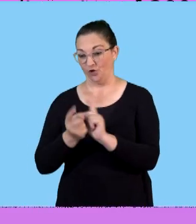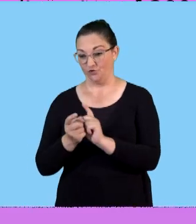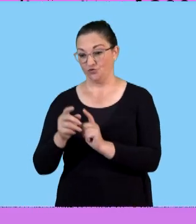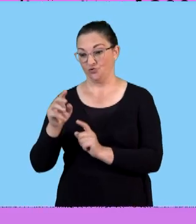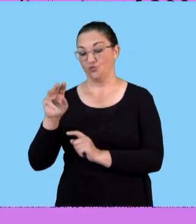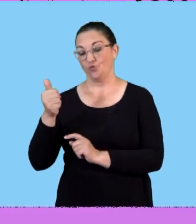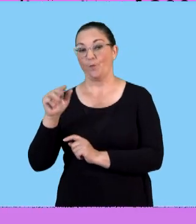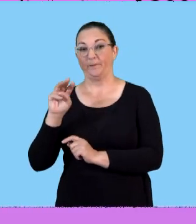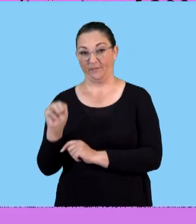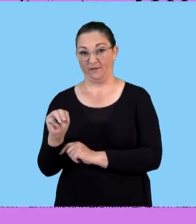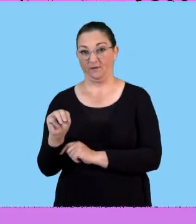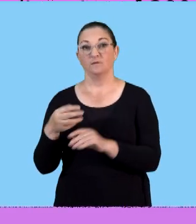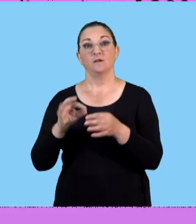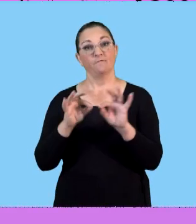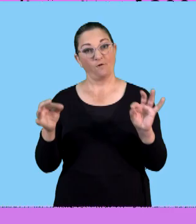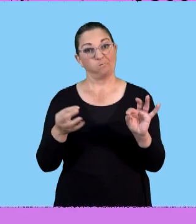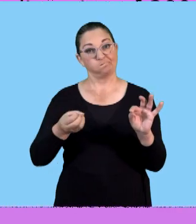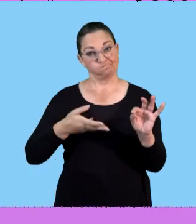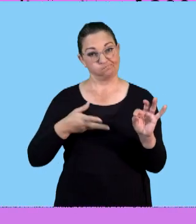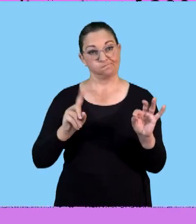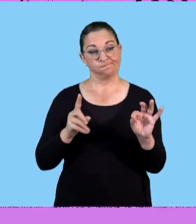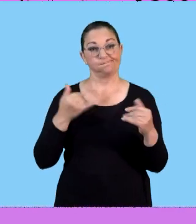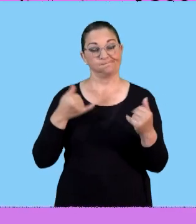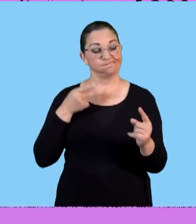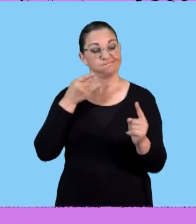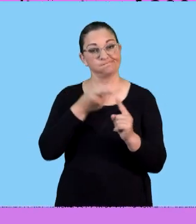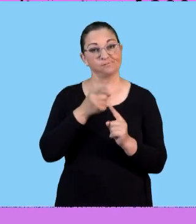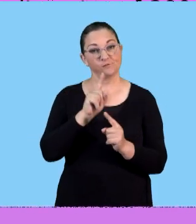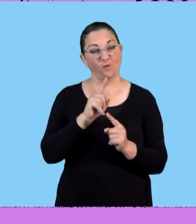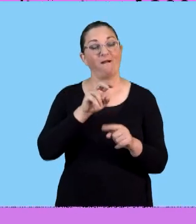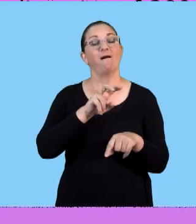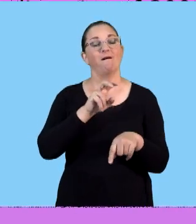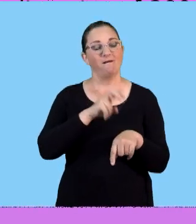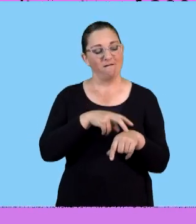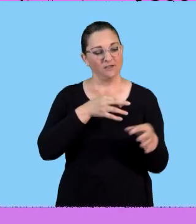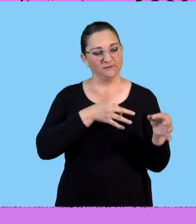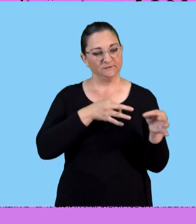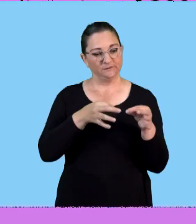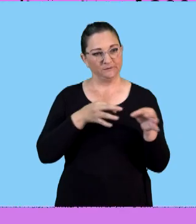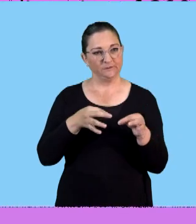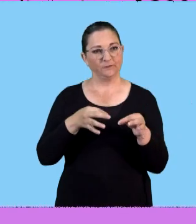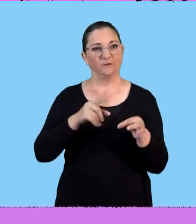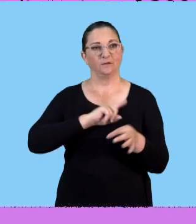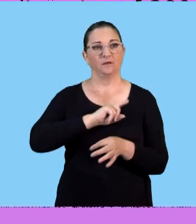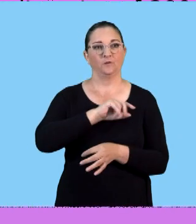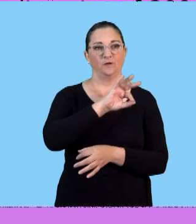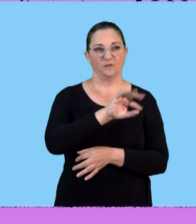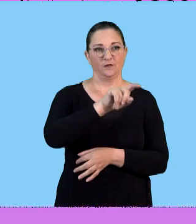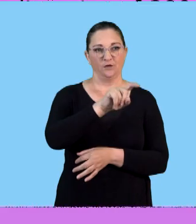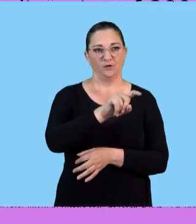meters. And thereafter, we know the formula was given. What is my aim now? I needed to substitute by saying 2